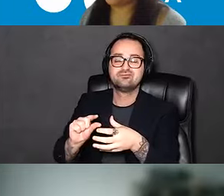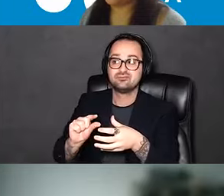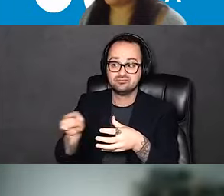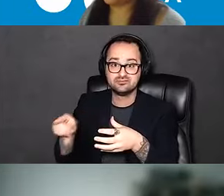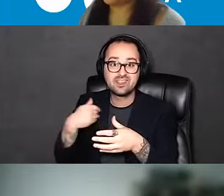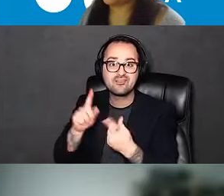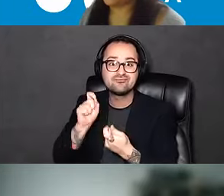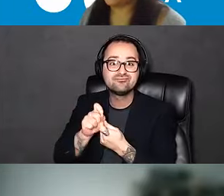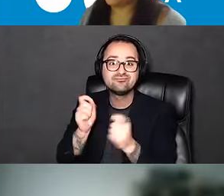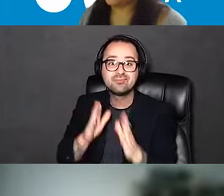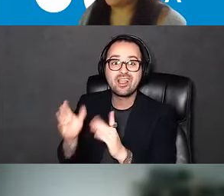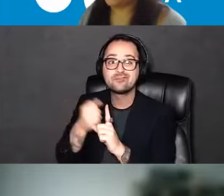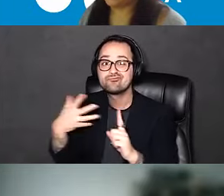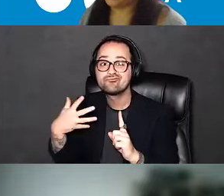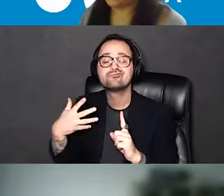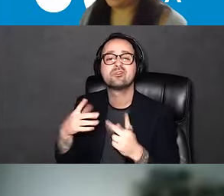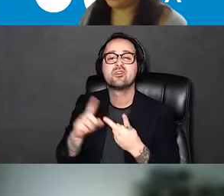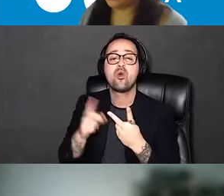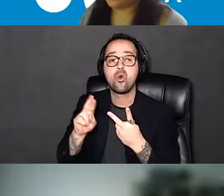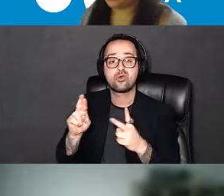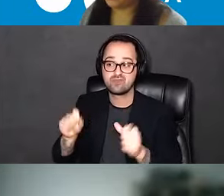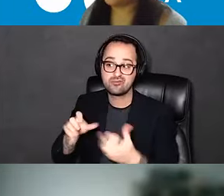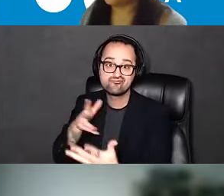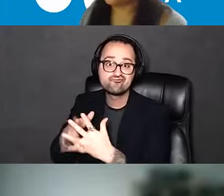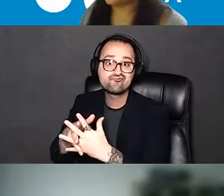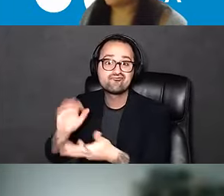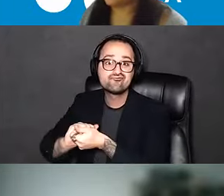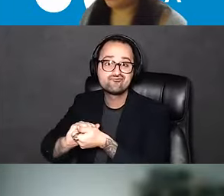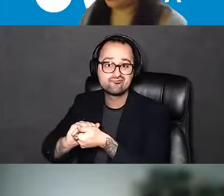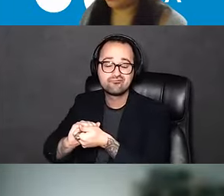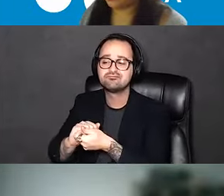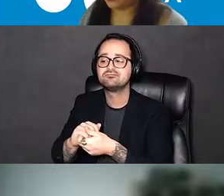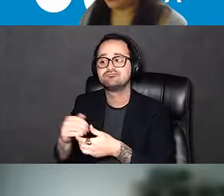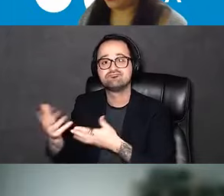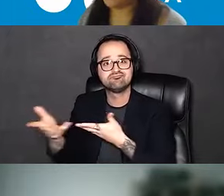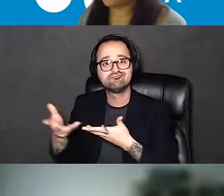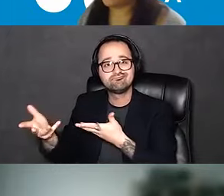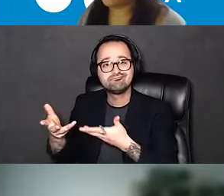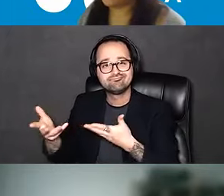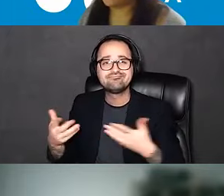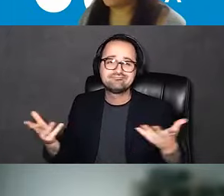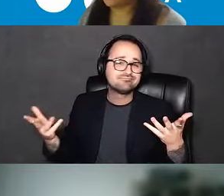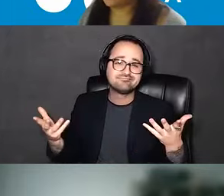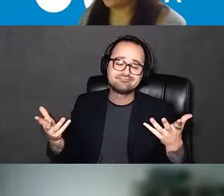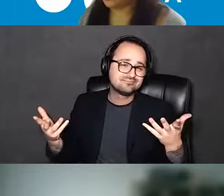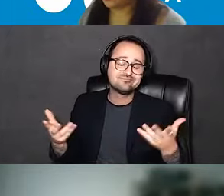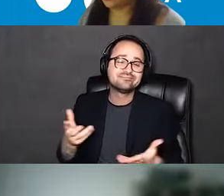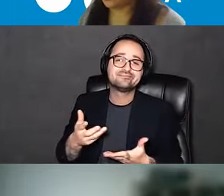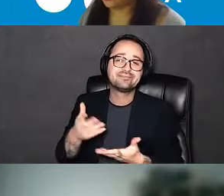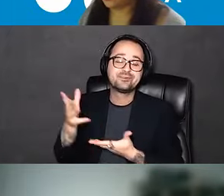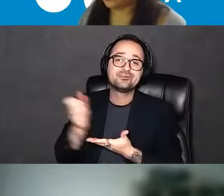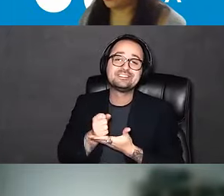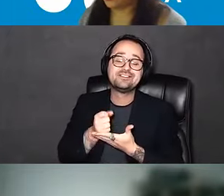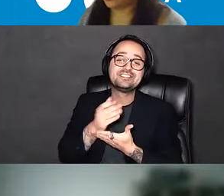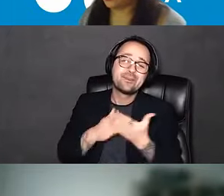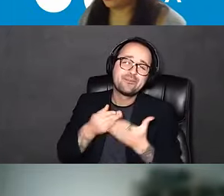plan? Or is there still a possibility of partnering with them on their plan and maybe even being receiving some of the money in that